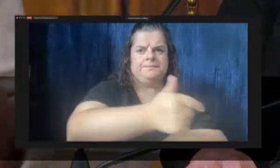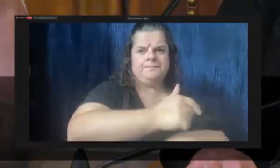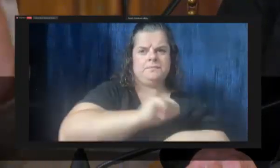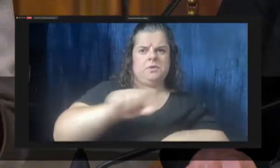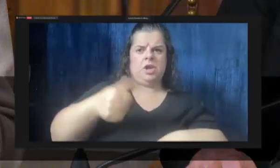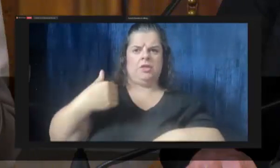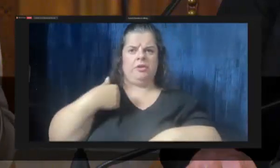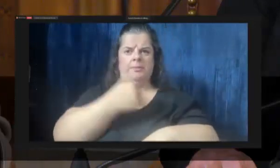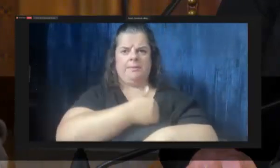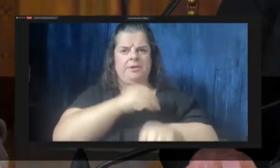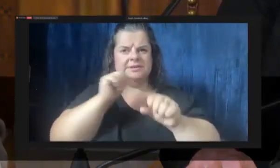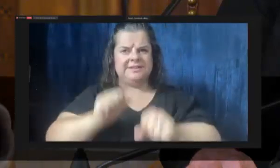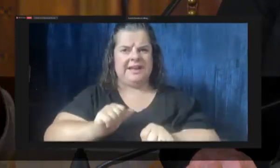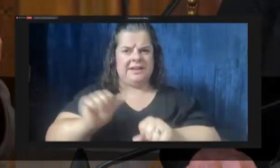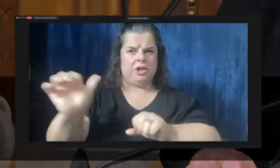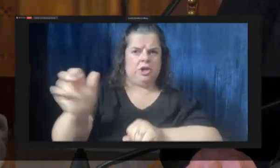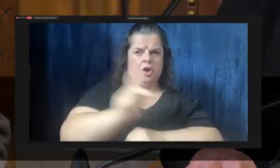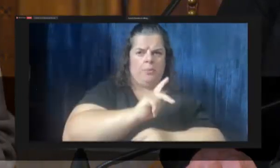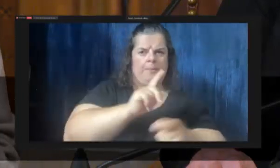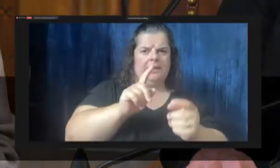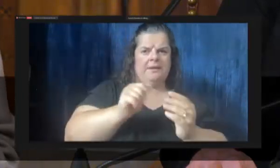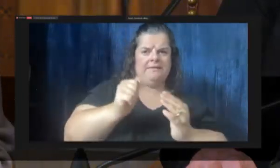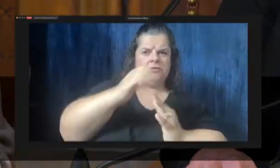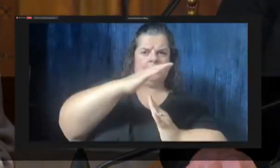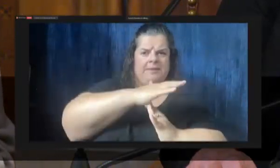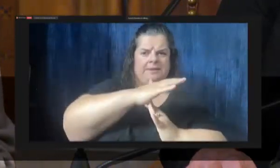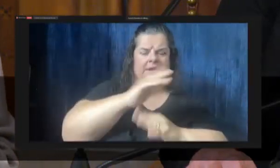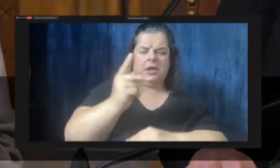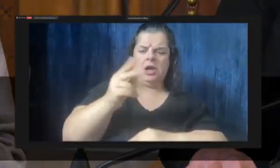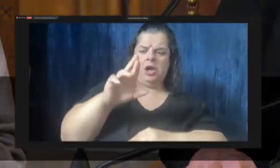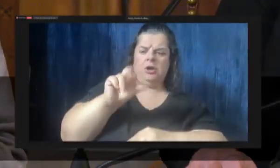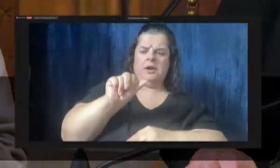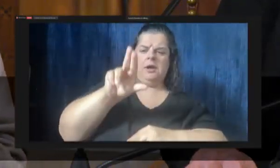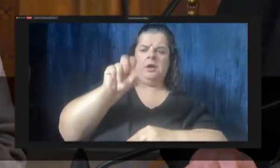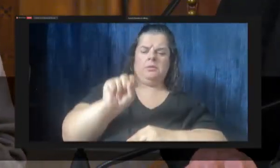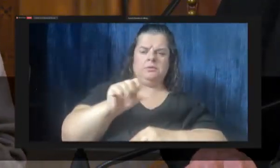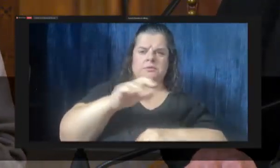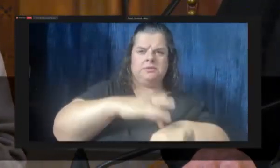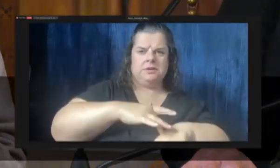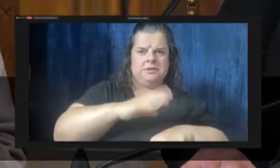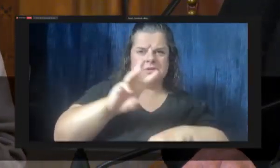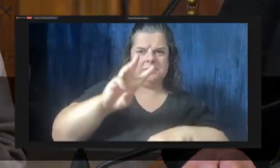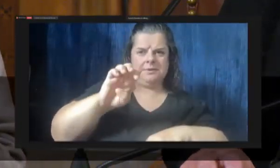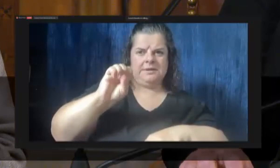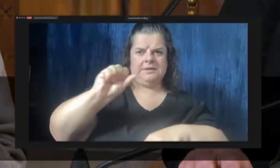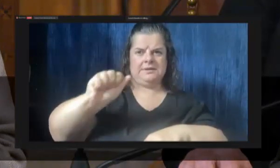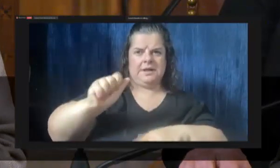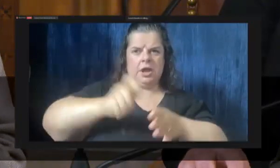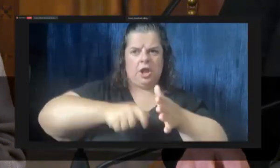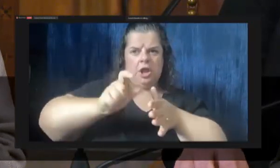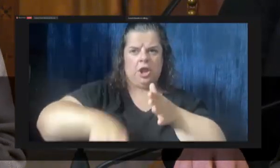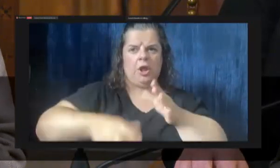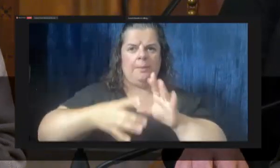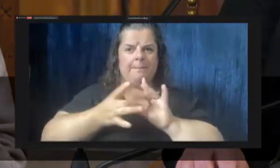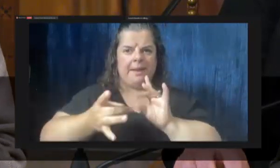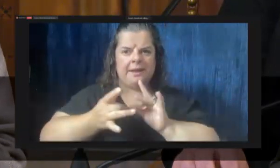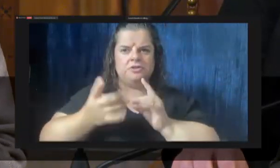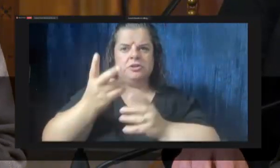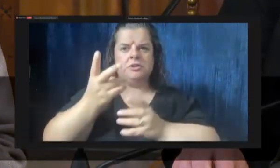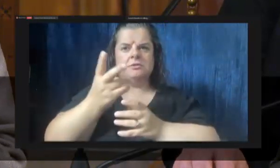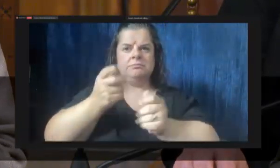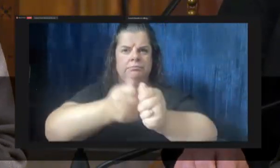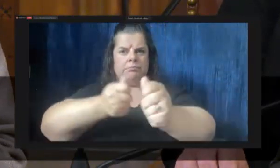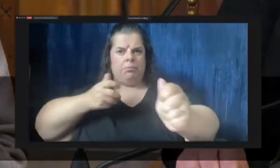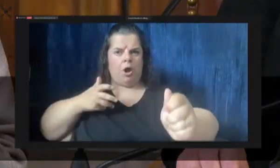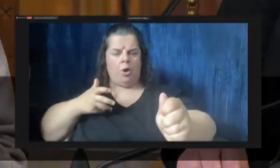can we just kind of revisit from the top? I think Councilman Krause touched on this too. The WESA article mentioned that it was bow hunting that you